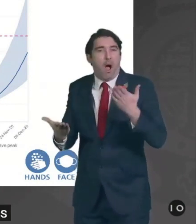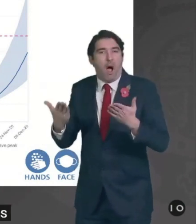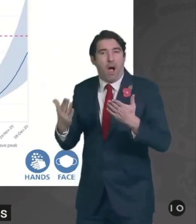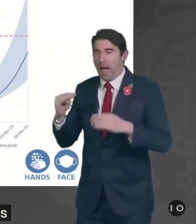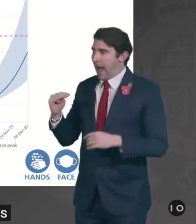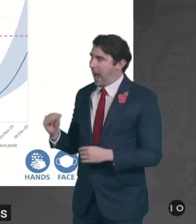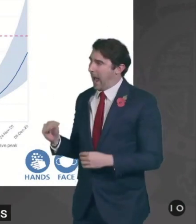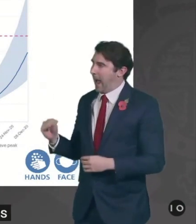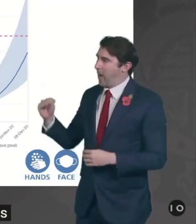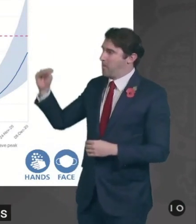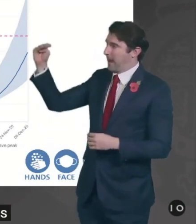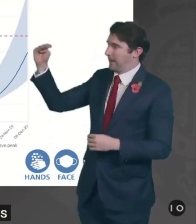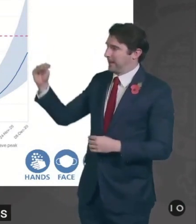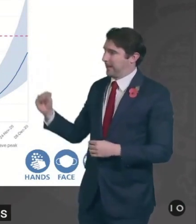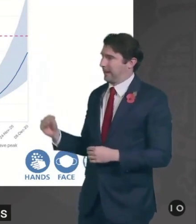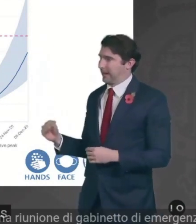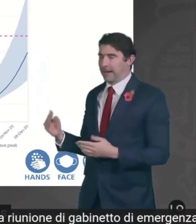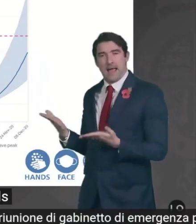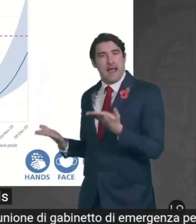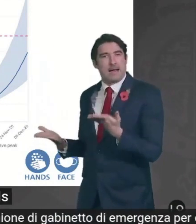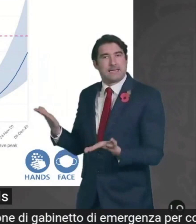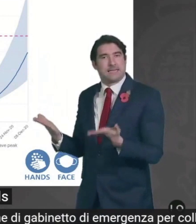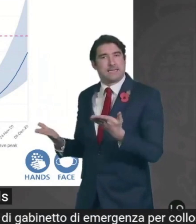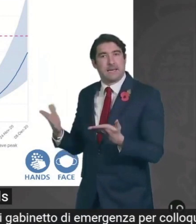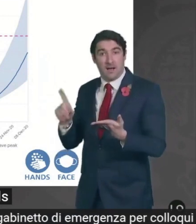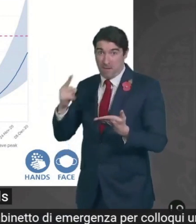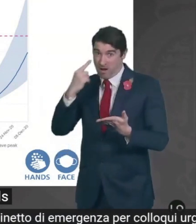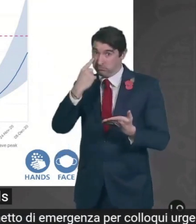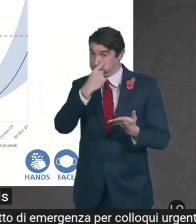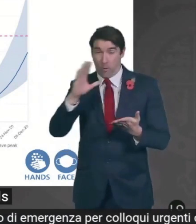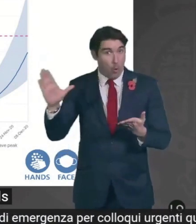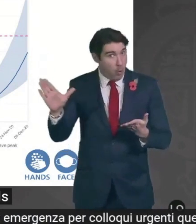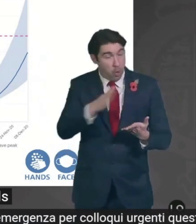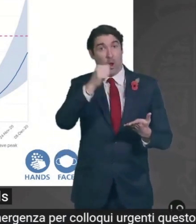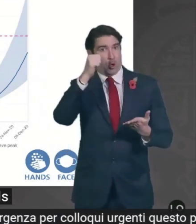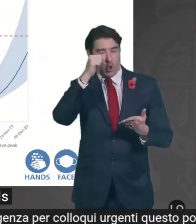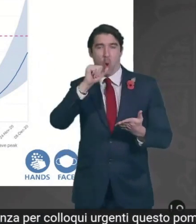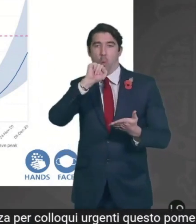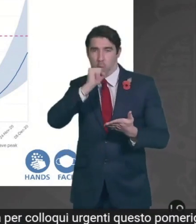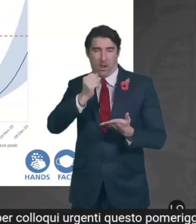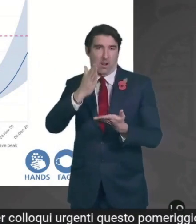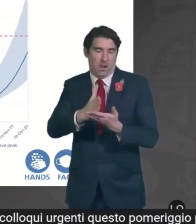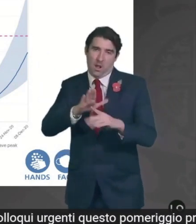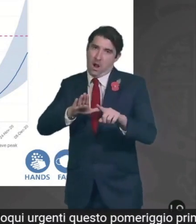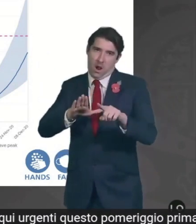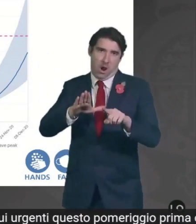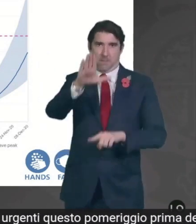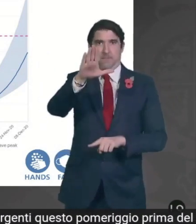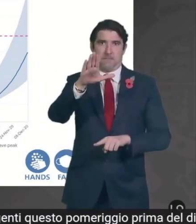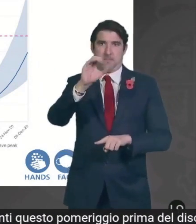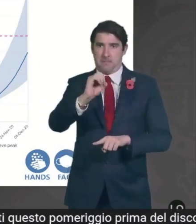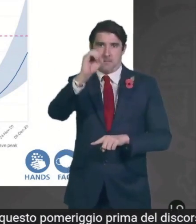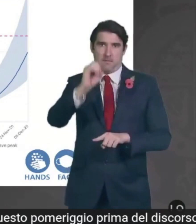suggests increasing, the models, this is a consensus across models, suggest increasing deaths over the next 6 weeks, so that by